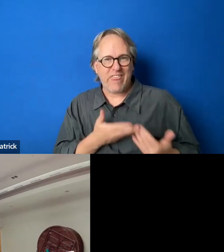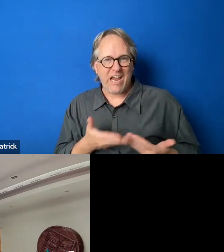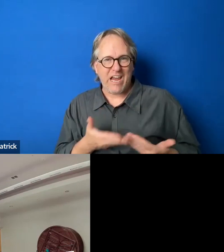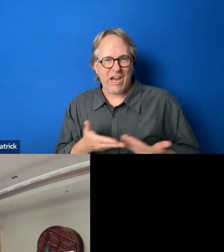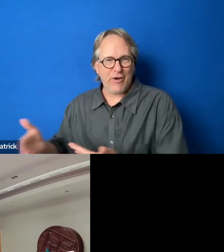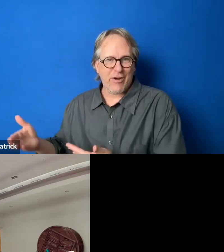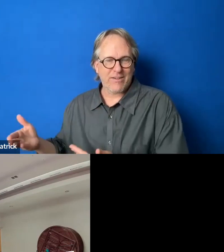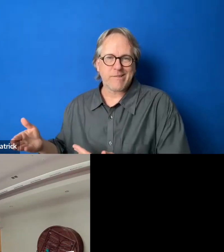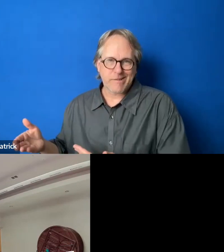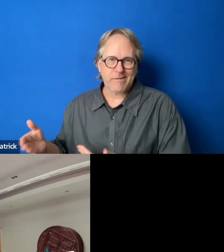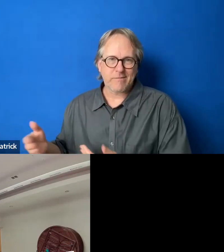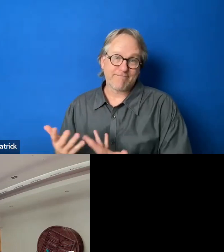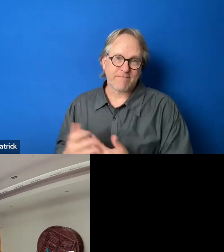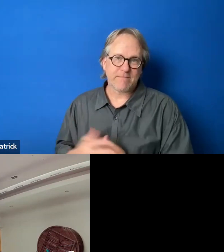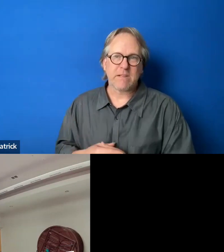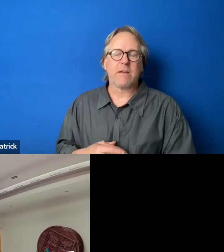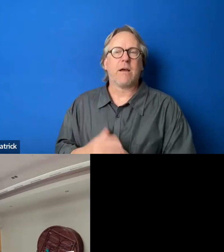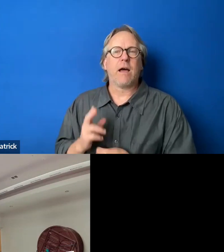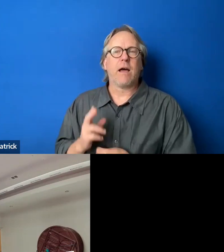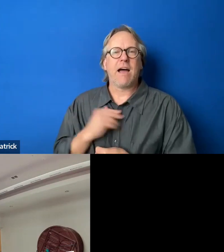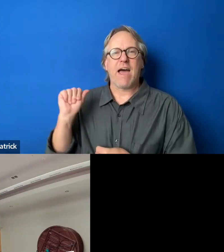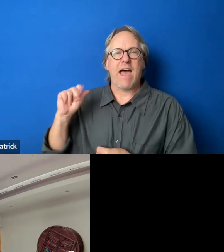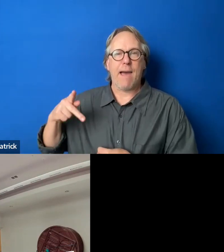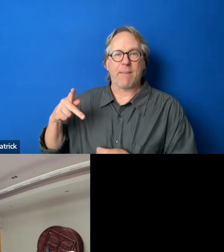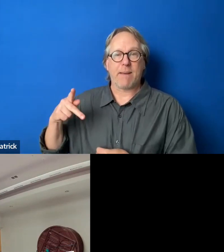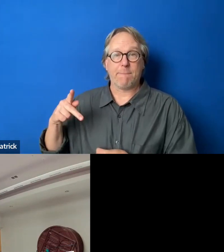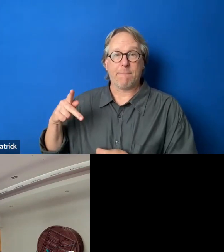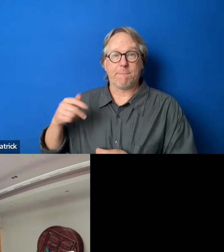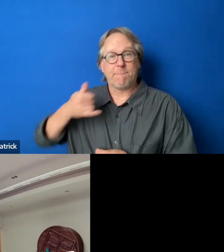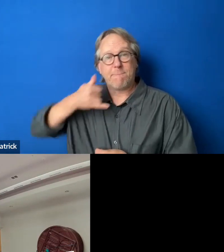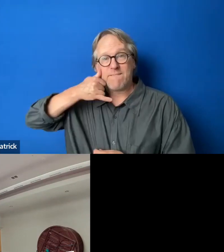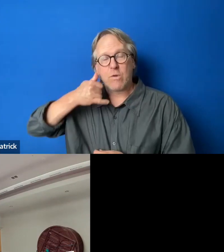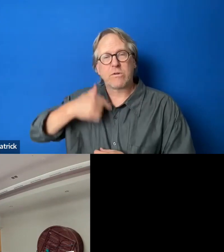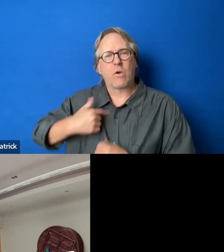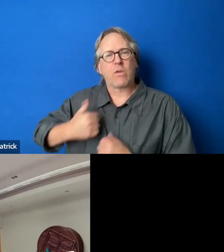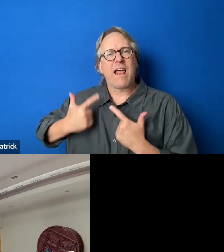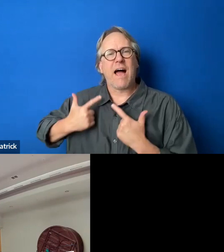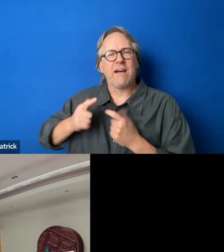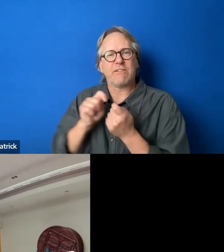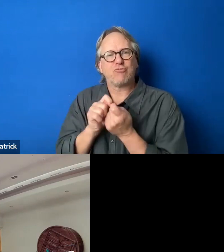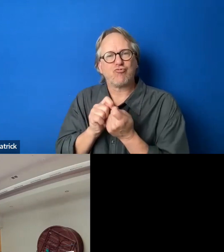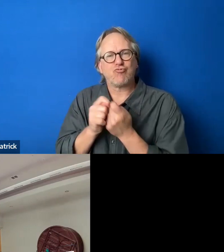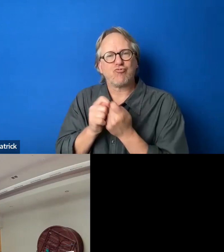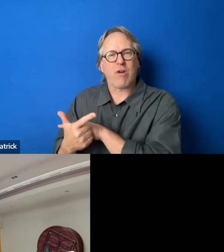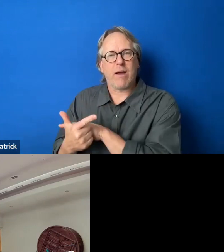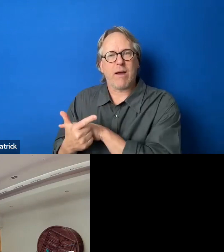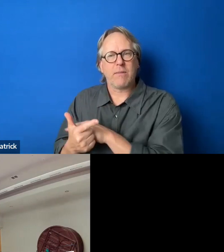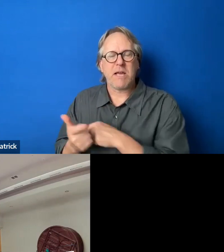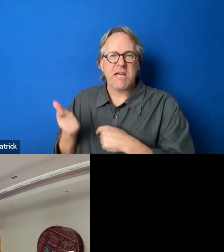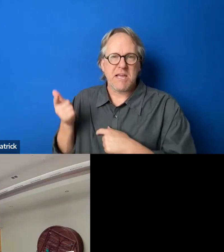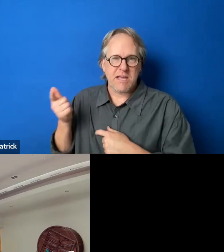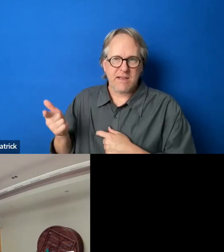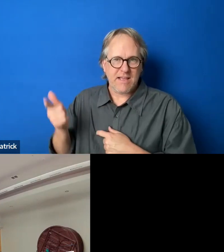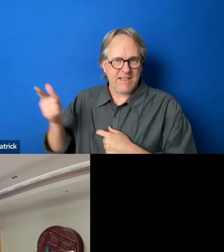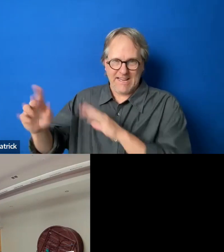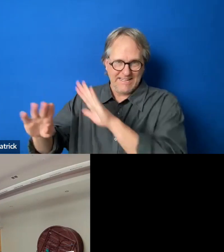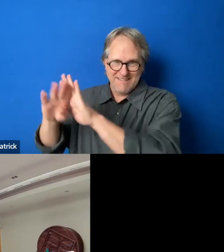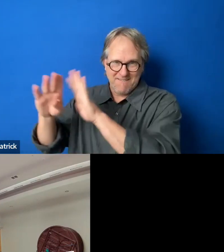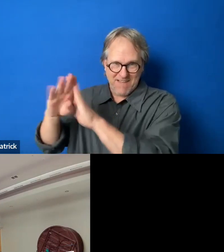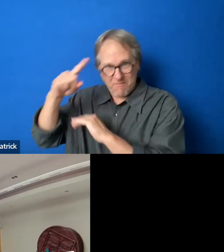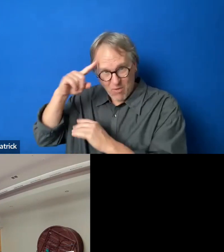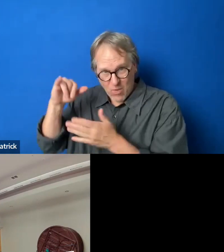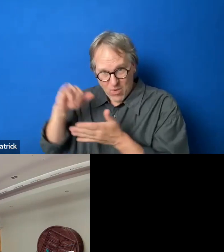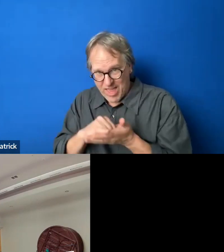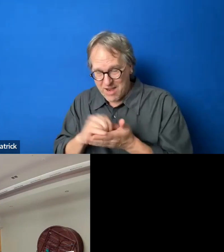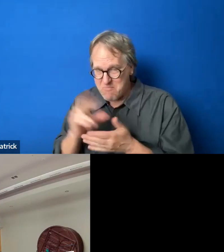because I use an app on my phone called Live Transcribe. it's not the reason that they developed the app. I think